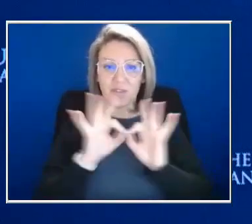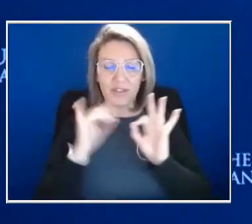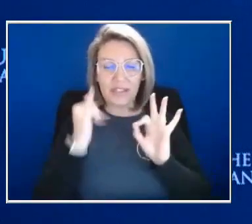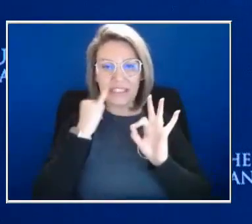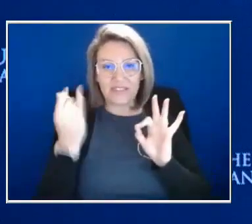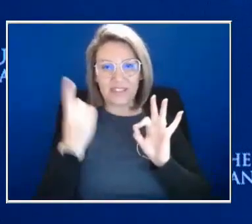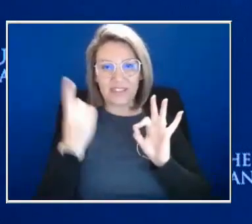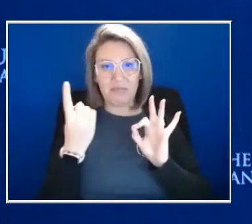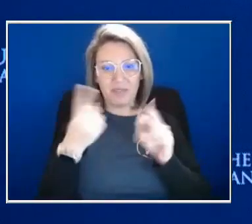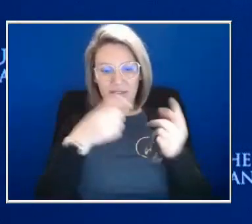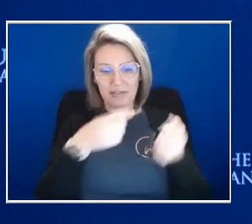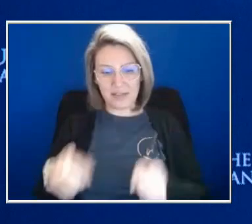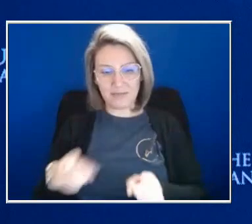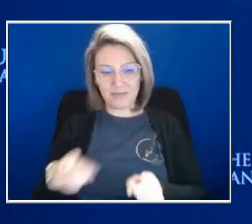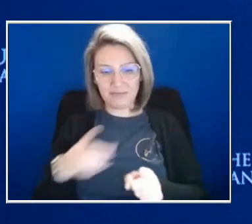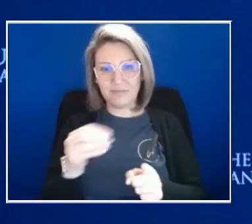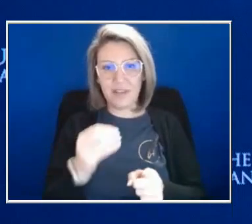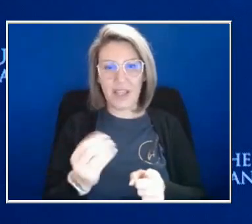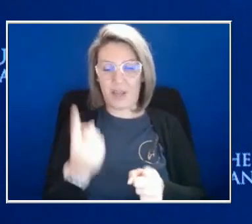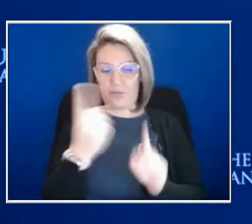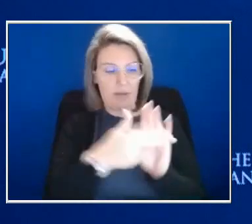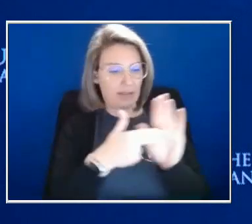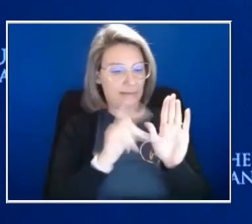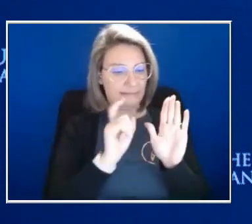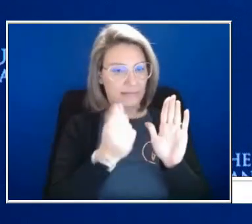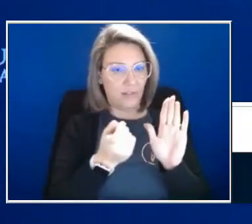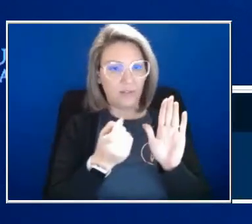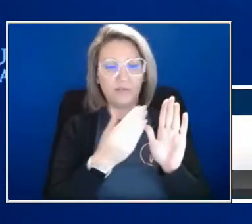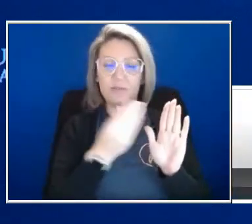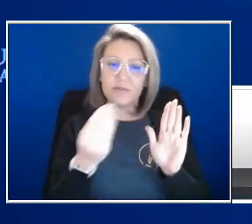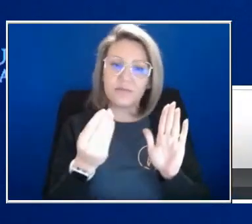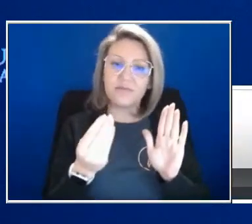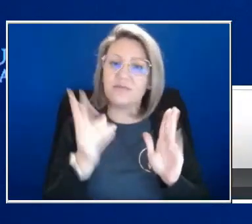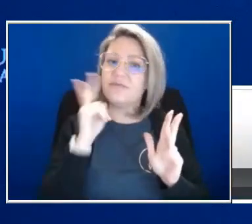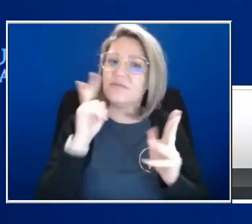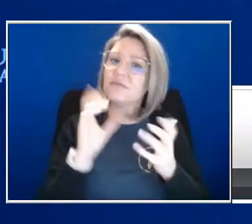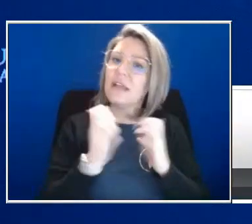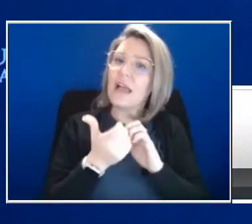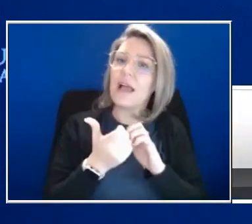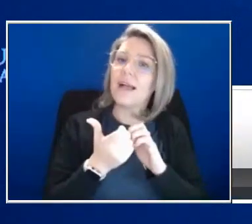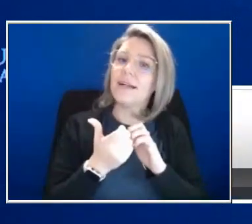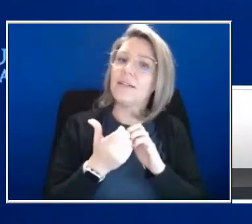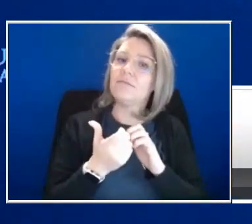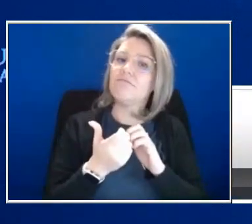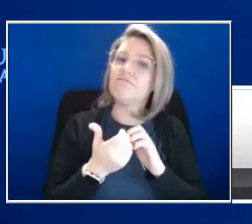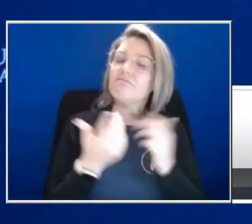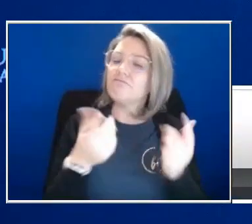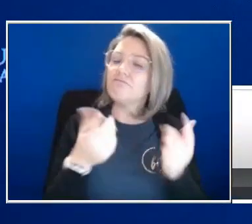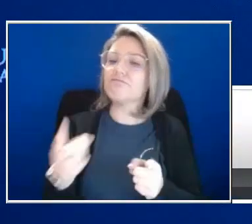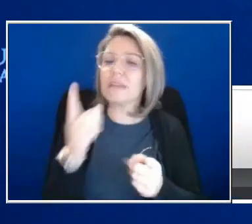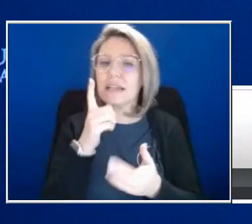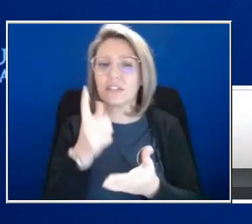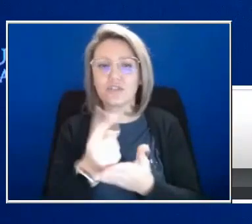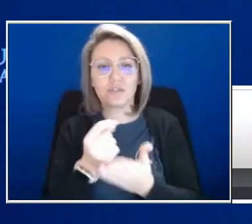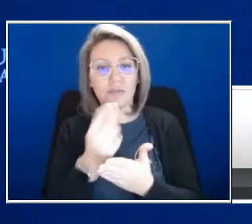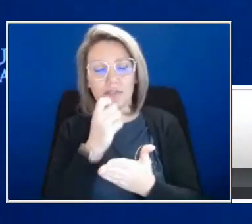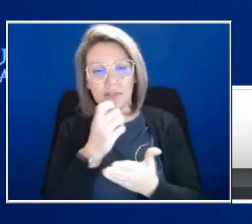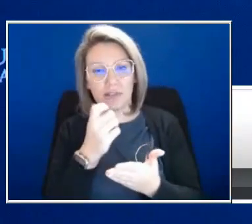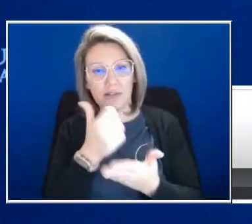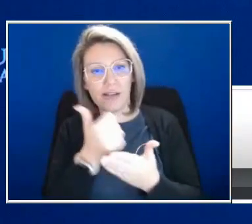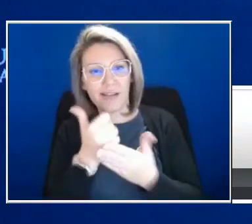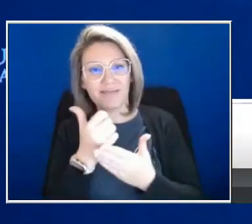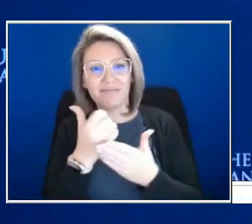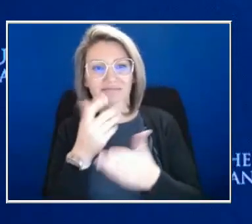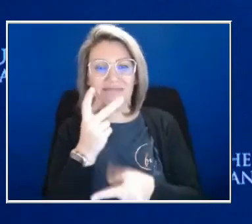and you're given one diagnosis, see how that goes. If you're given treatment, it doesn't help, keep exploring and looking for